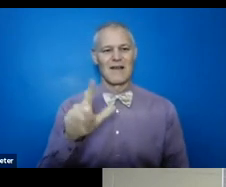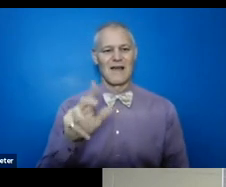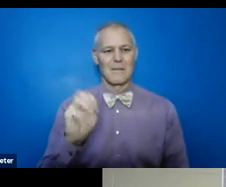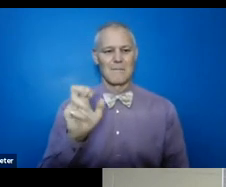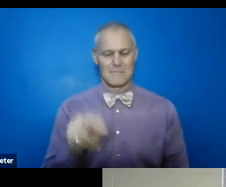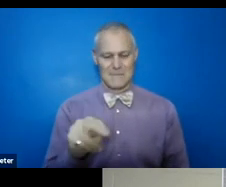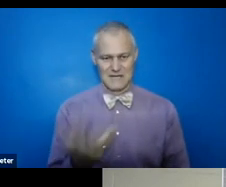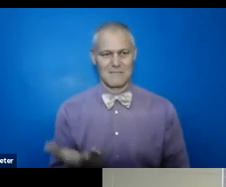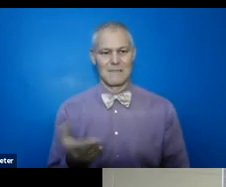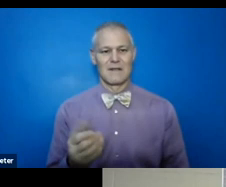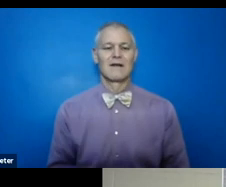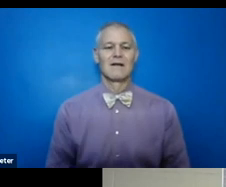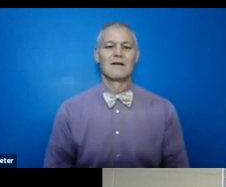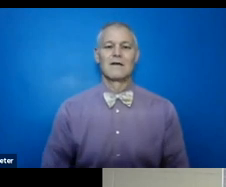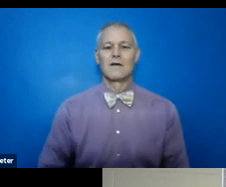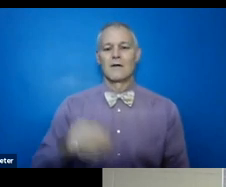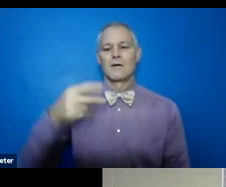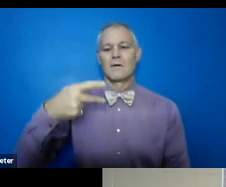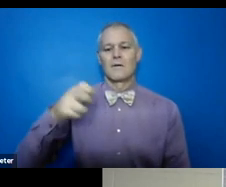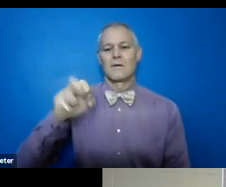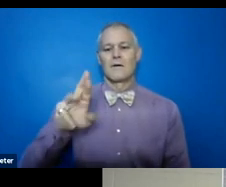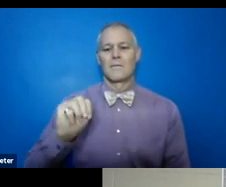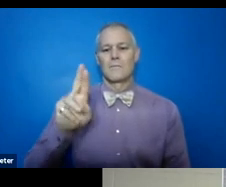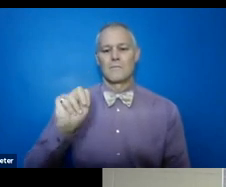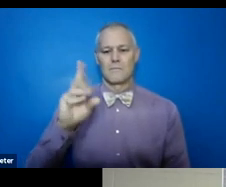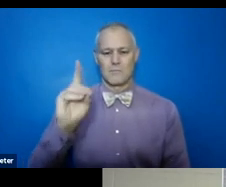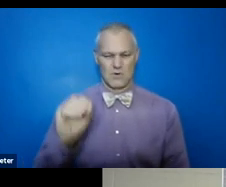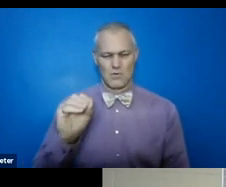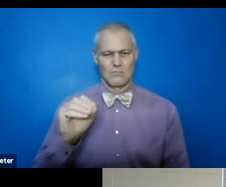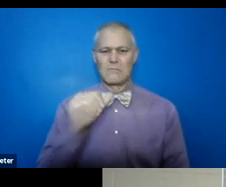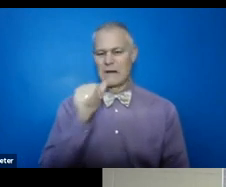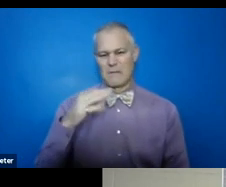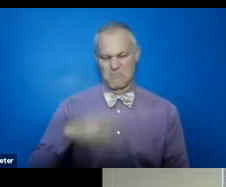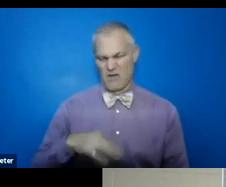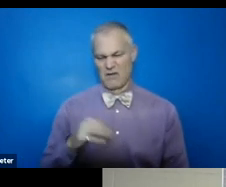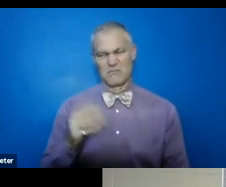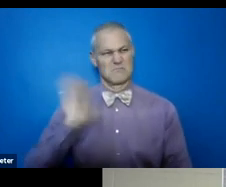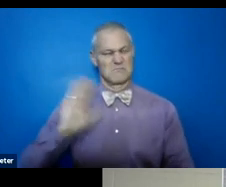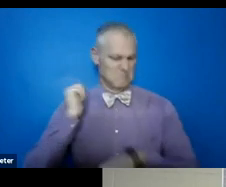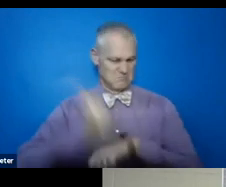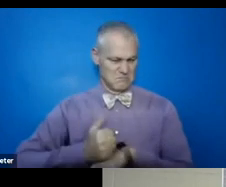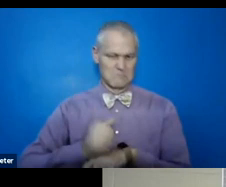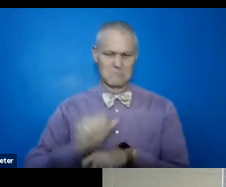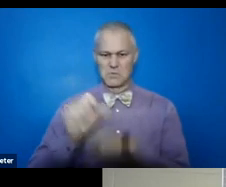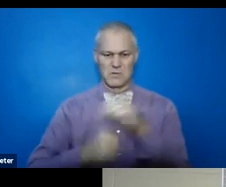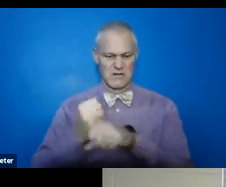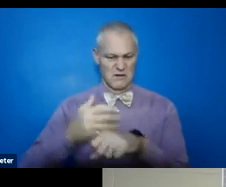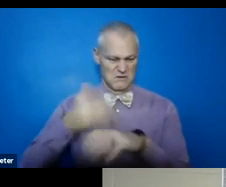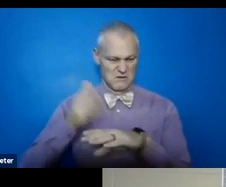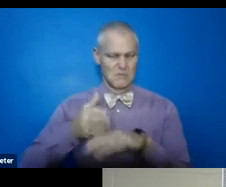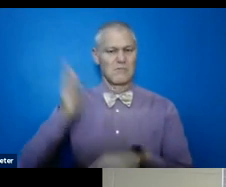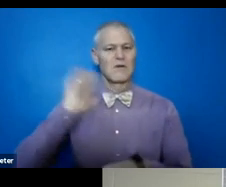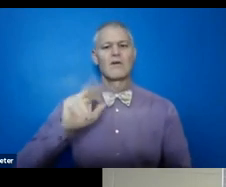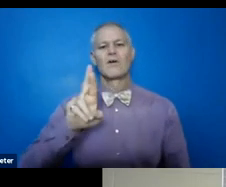on behalf of Promundo. Promundo is a nonprofit organization originally founded over 20 years ago in Rio de Janeiro